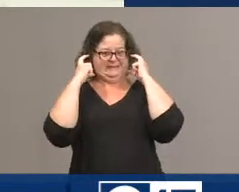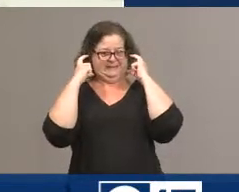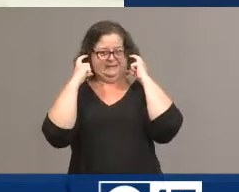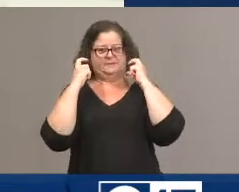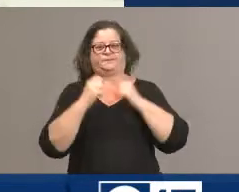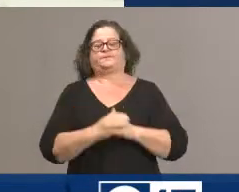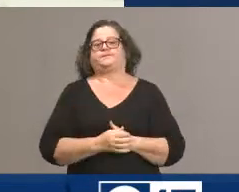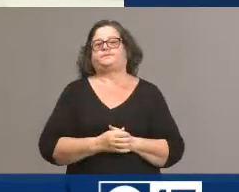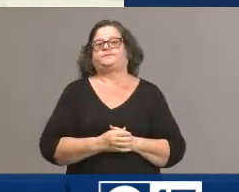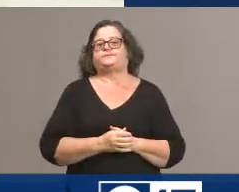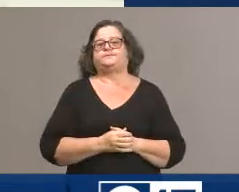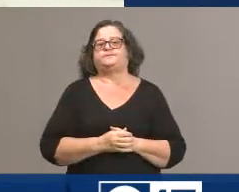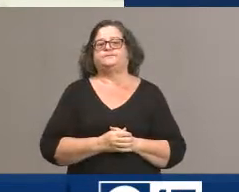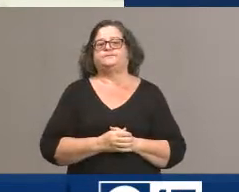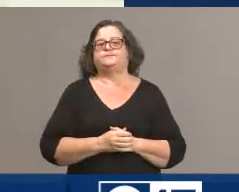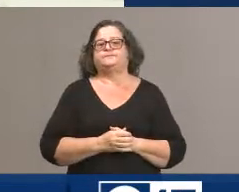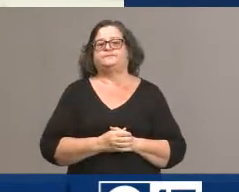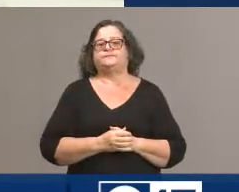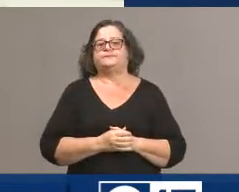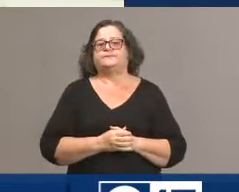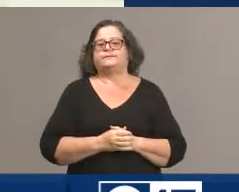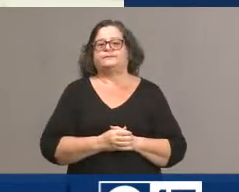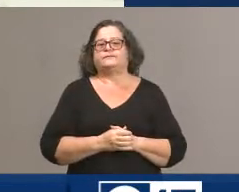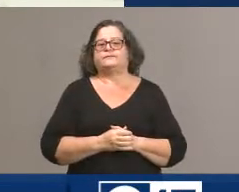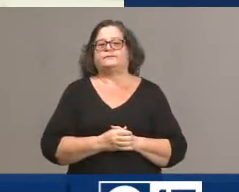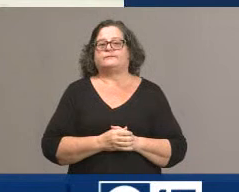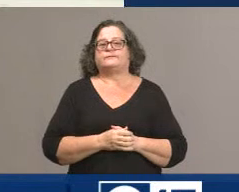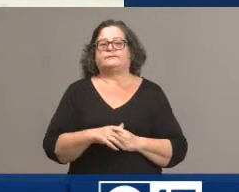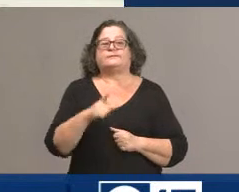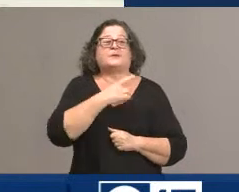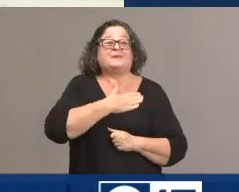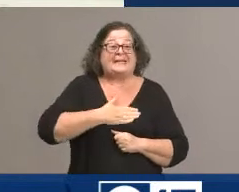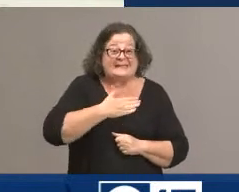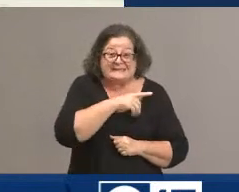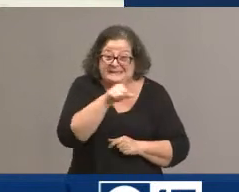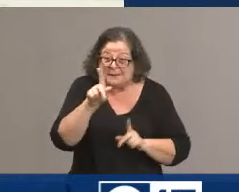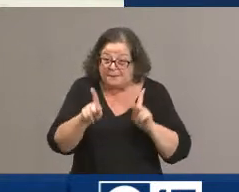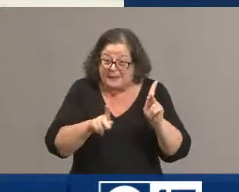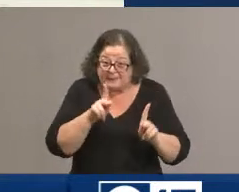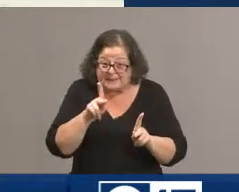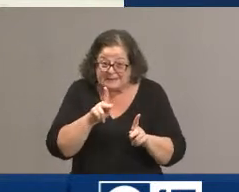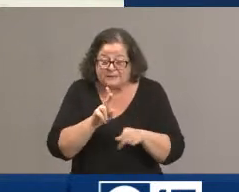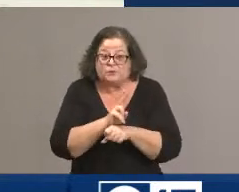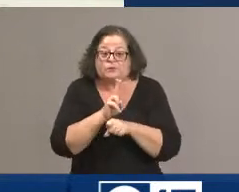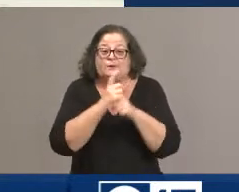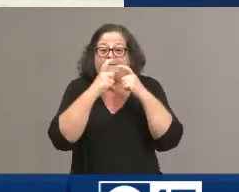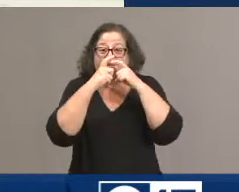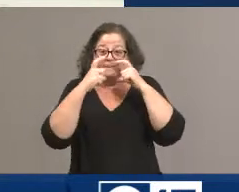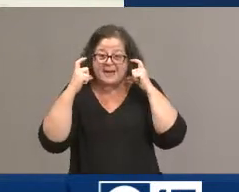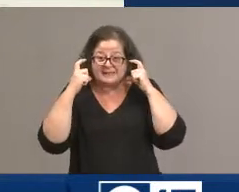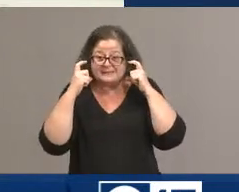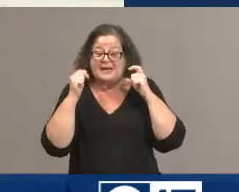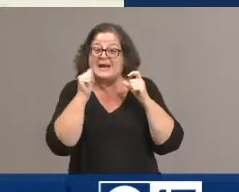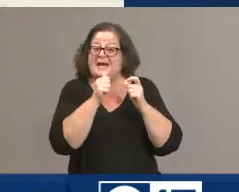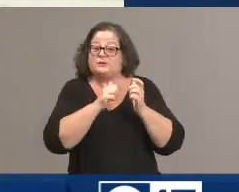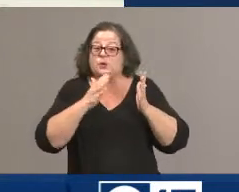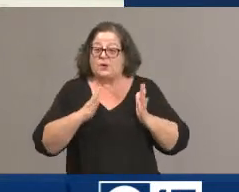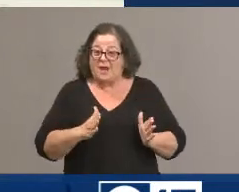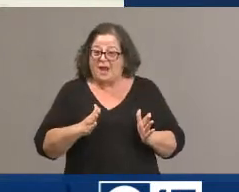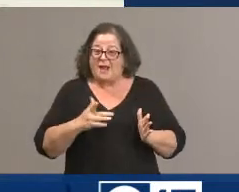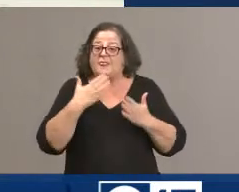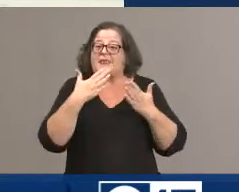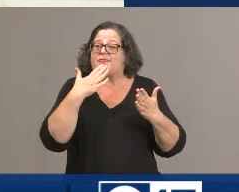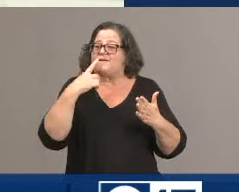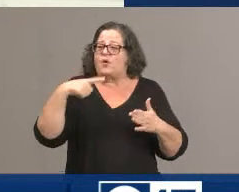to please wear a mask. I want to thank our local leaders for their communication on this with